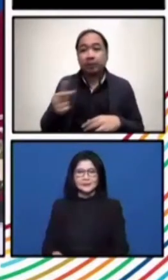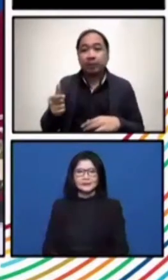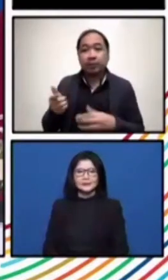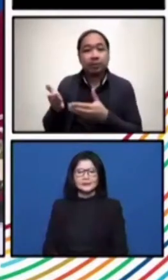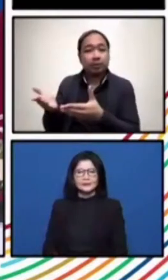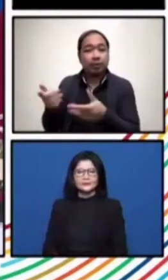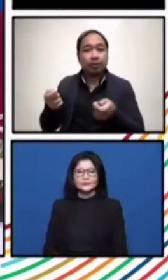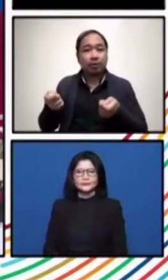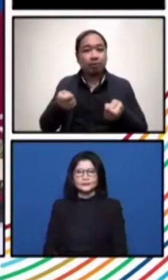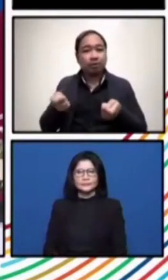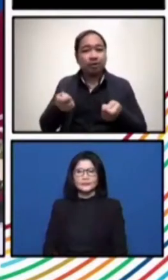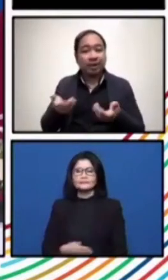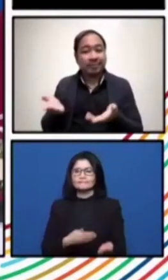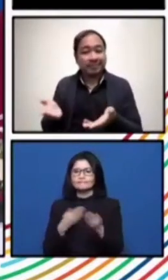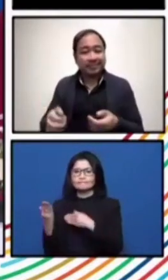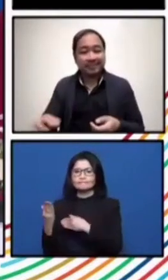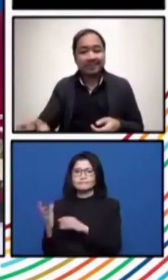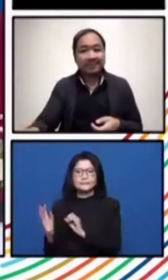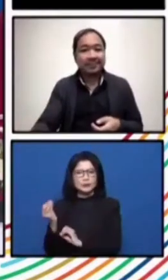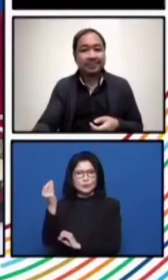Madam chair please